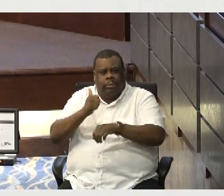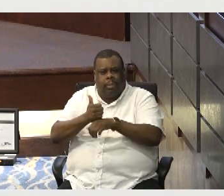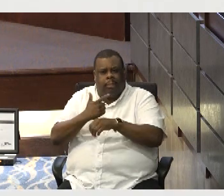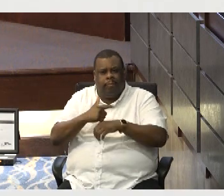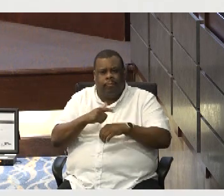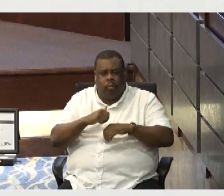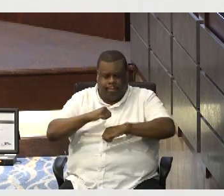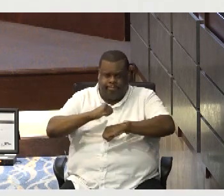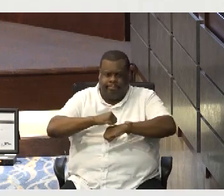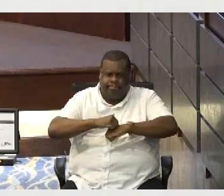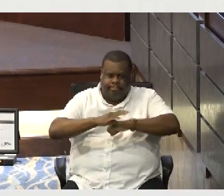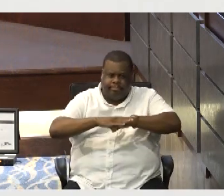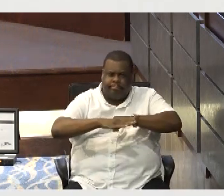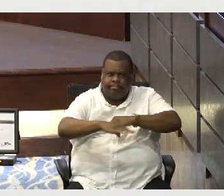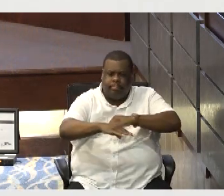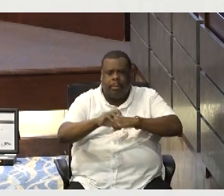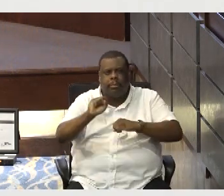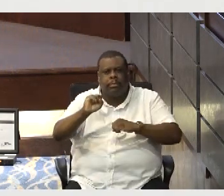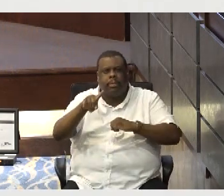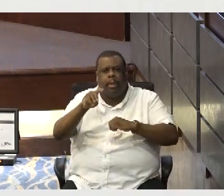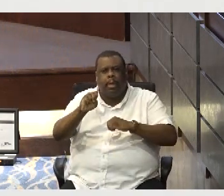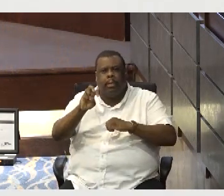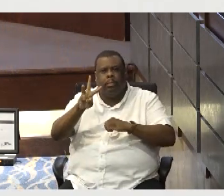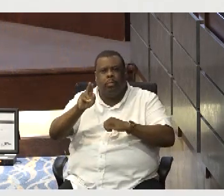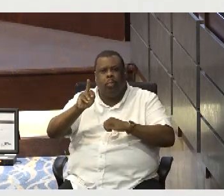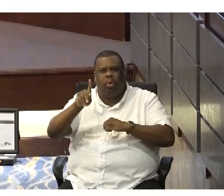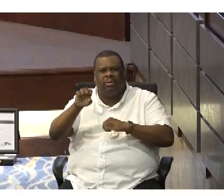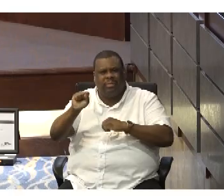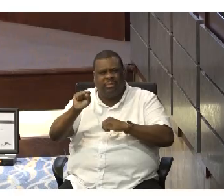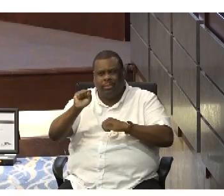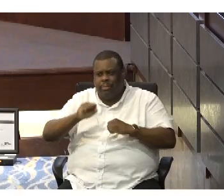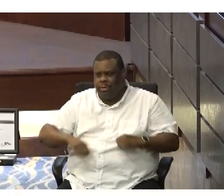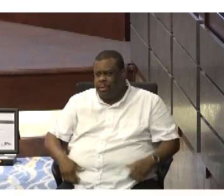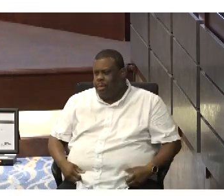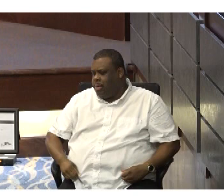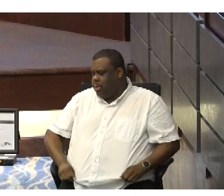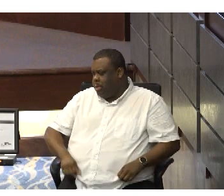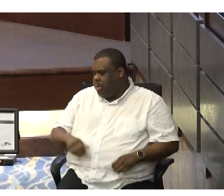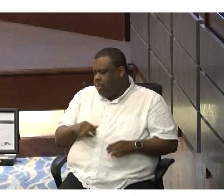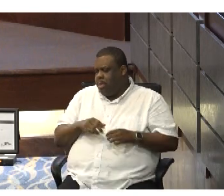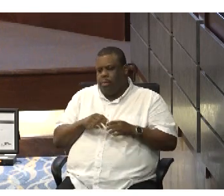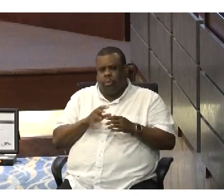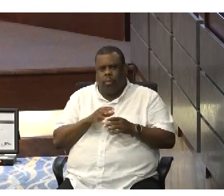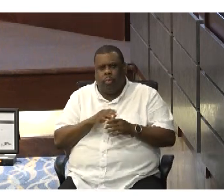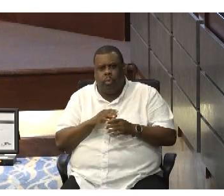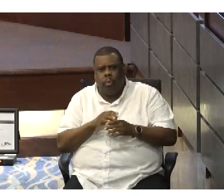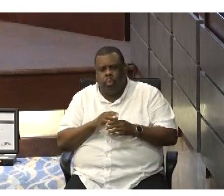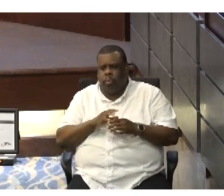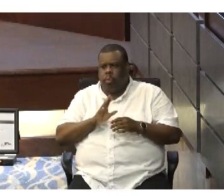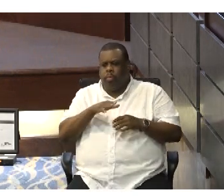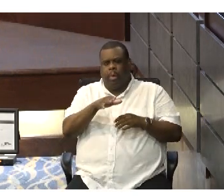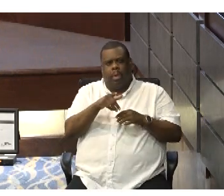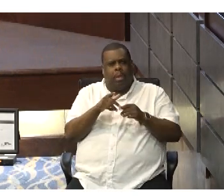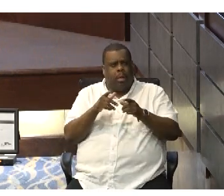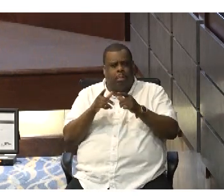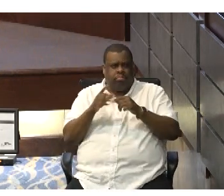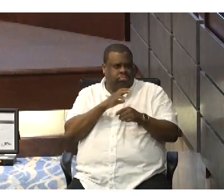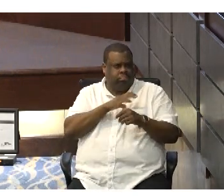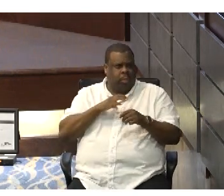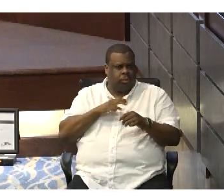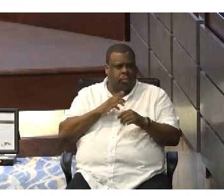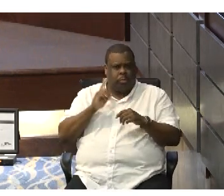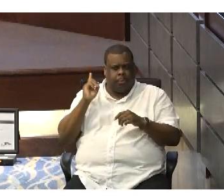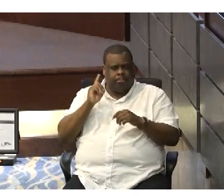I guess, and I got to do more research on this too. I need diligence, but is that, has new,